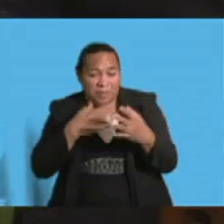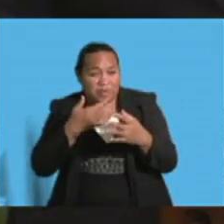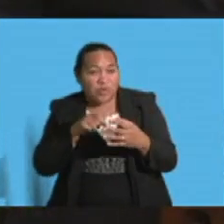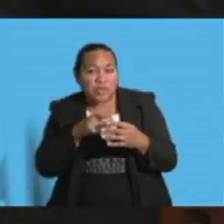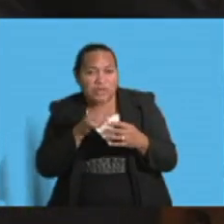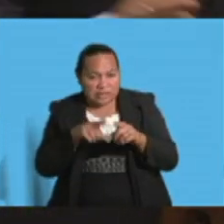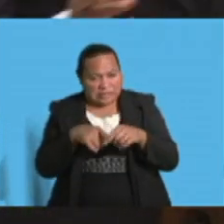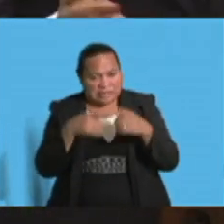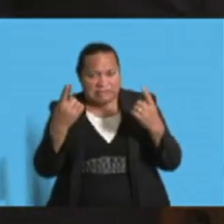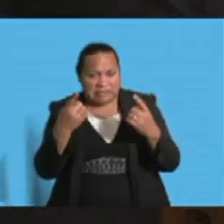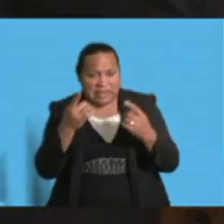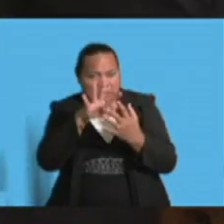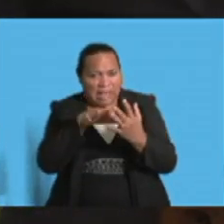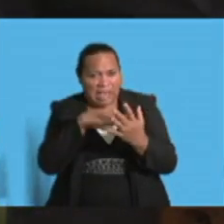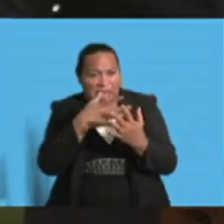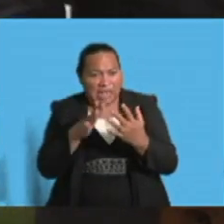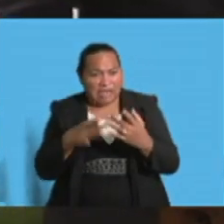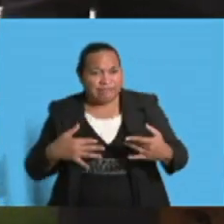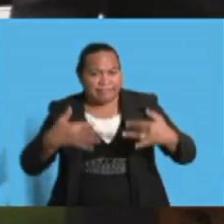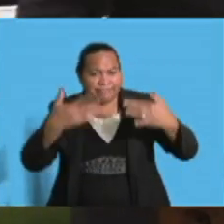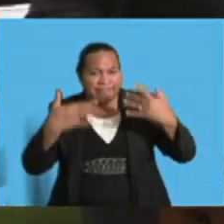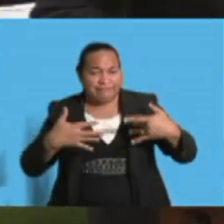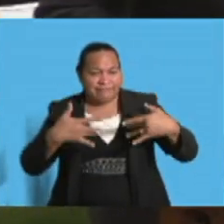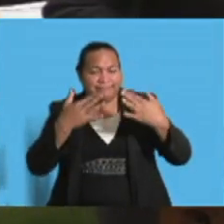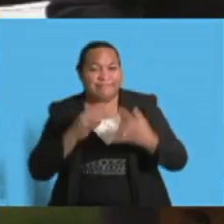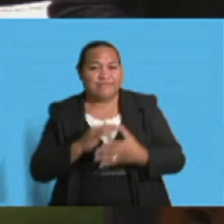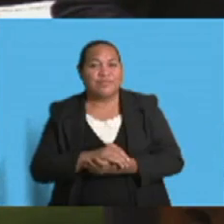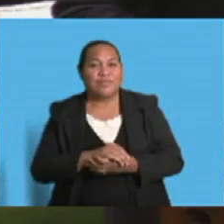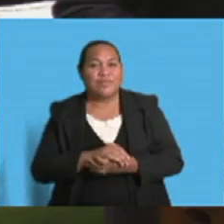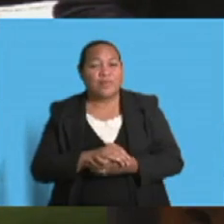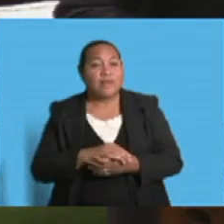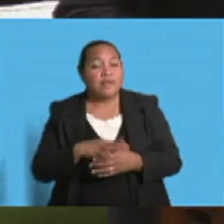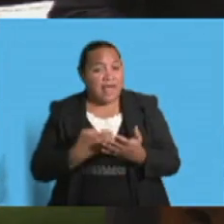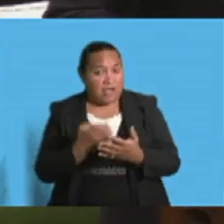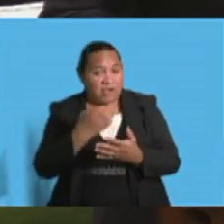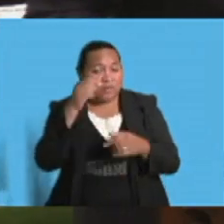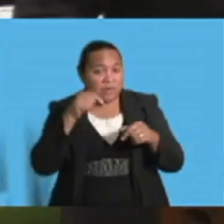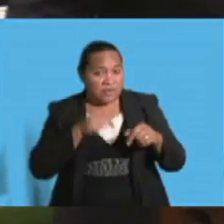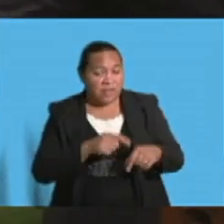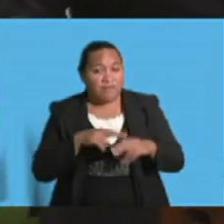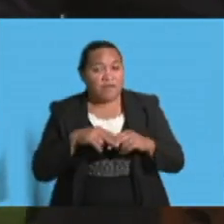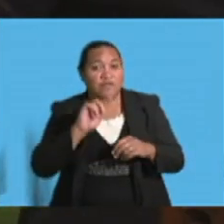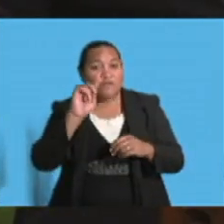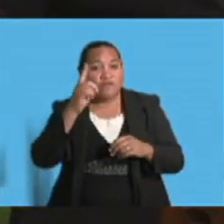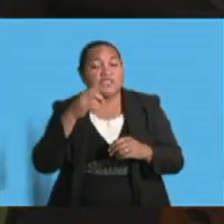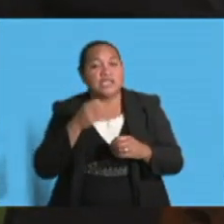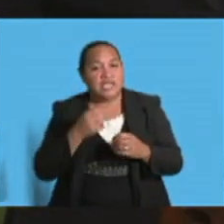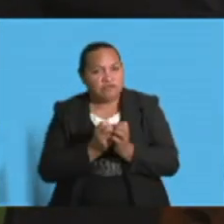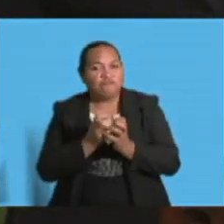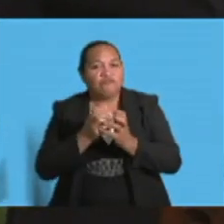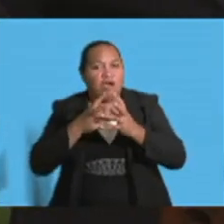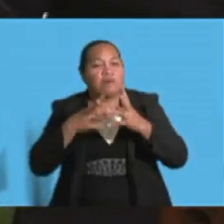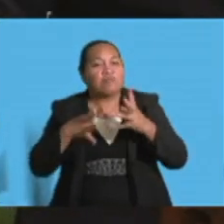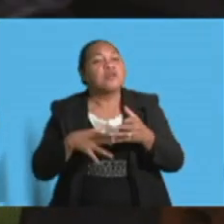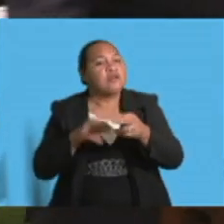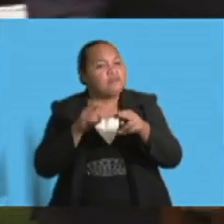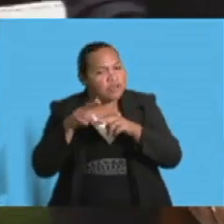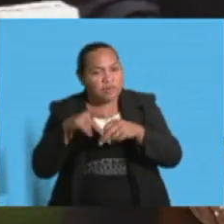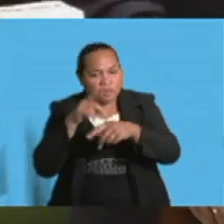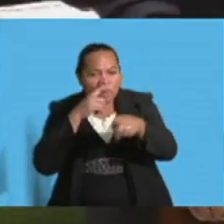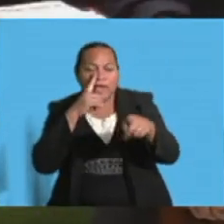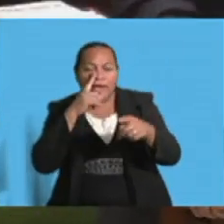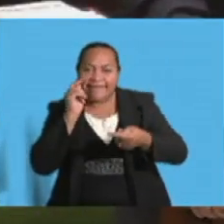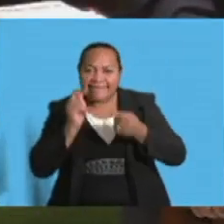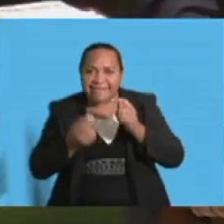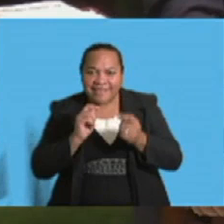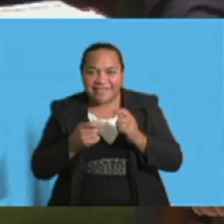wrote this piece for her decided to use that. The economy under the Fiji First Government has thrived, Madam Speaker, and Fijians can attest to this. That's how we